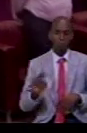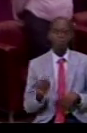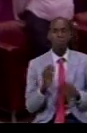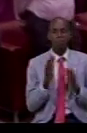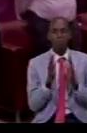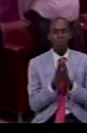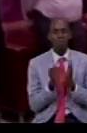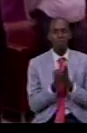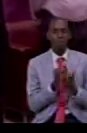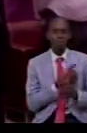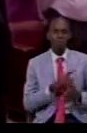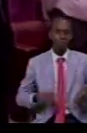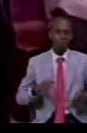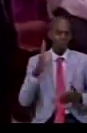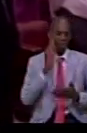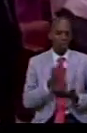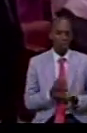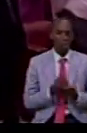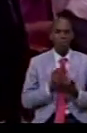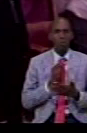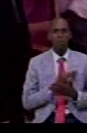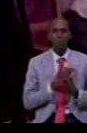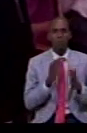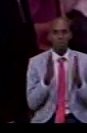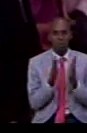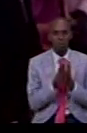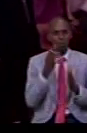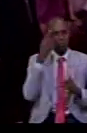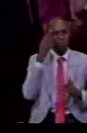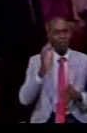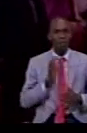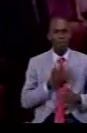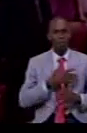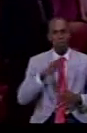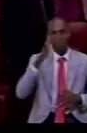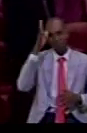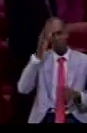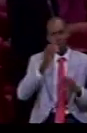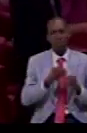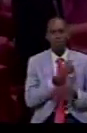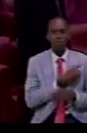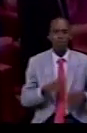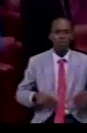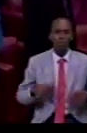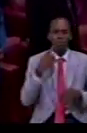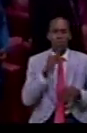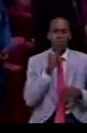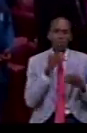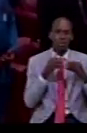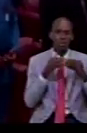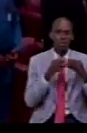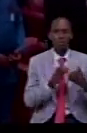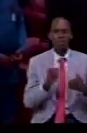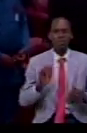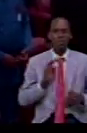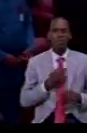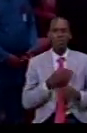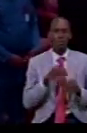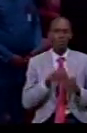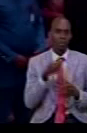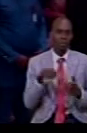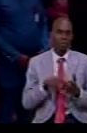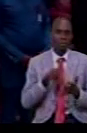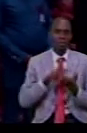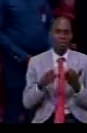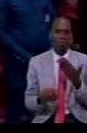kingdom. Let us pray for our Father and the Lord, who is leading us in this program, and all who have one assignment or the other, that the hand of the